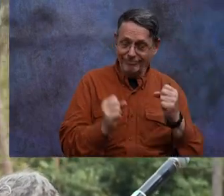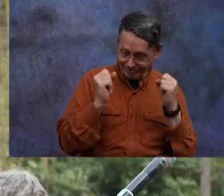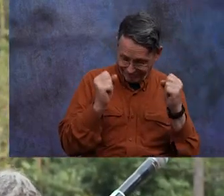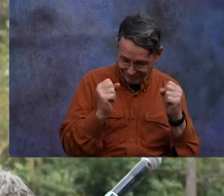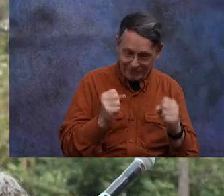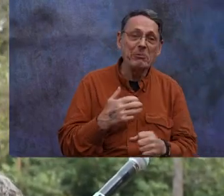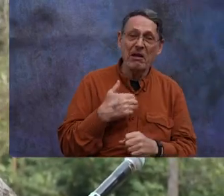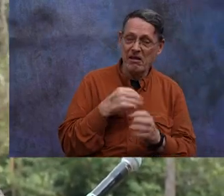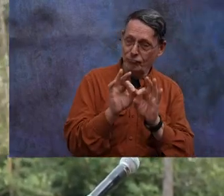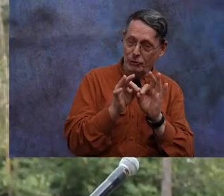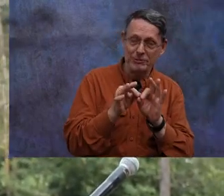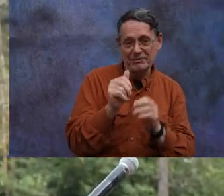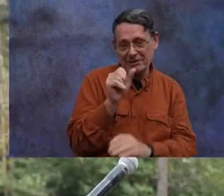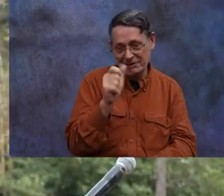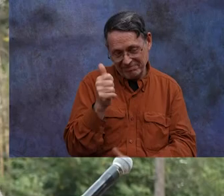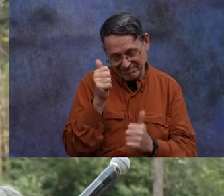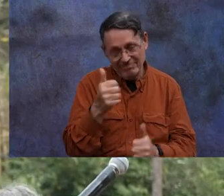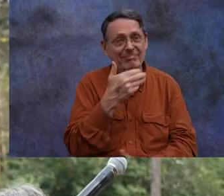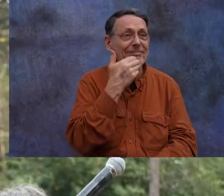Yay! Hey. Right there. All right.